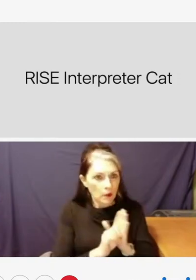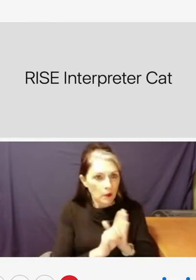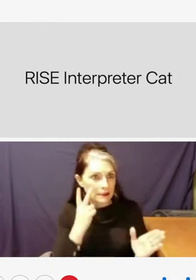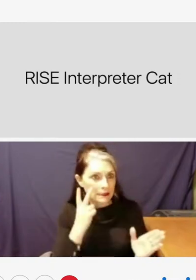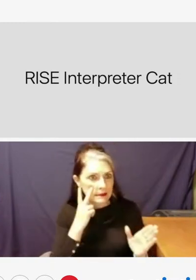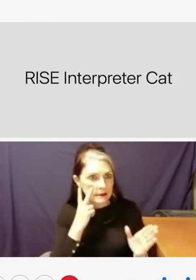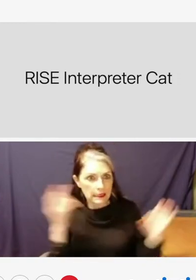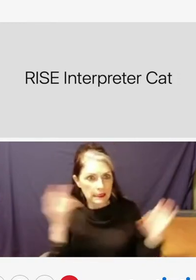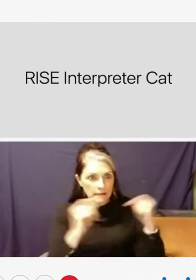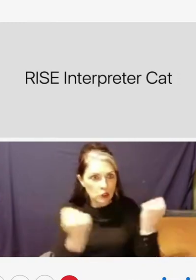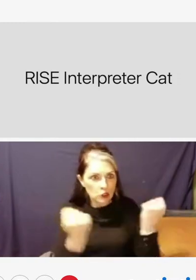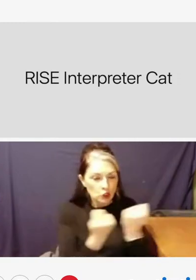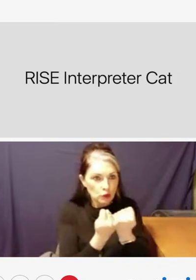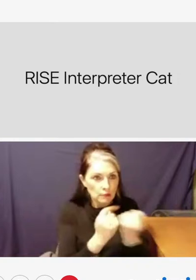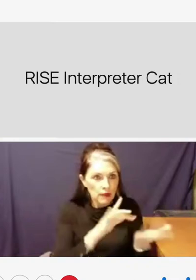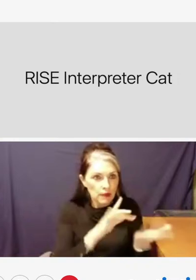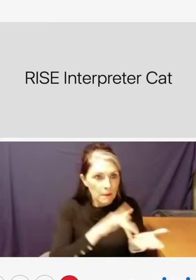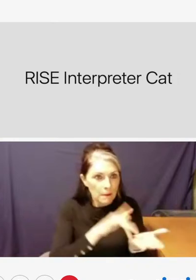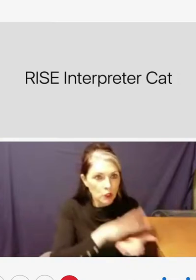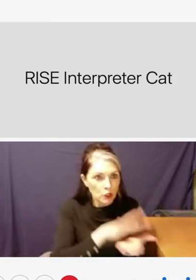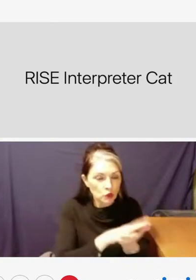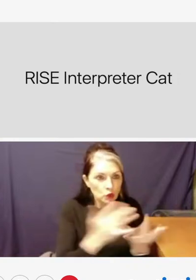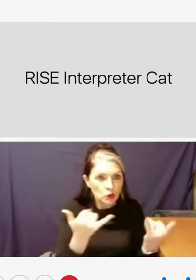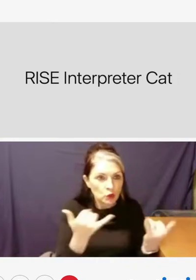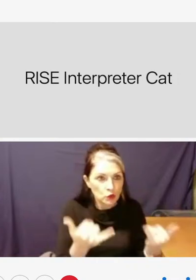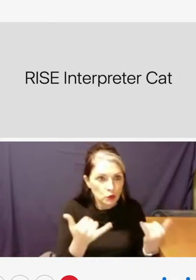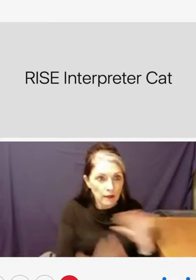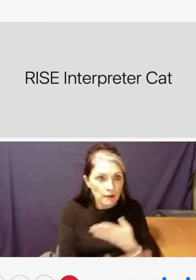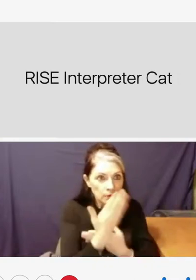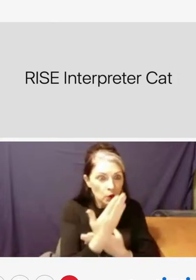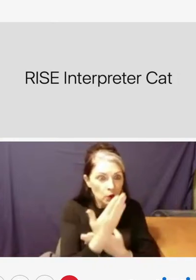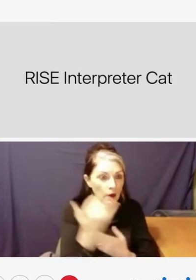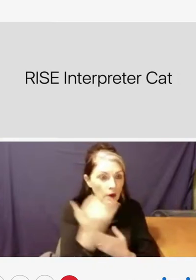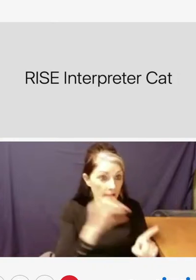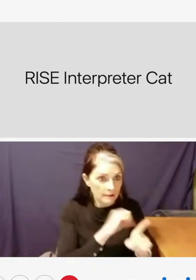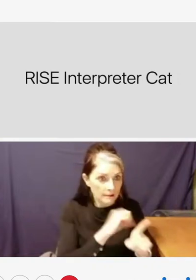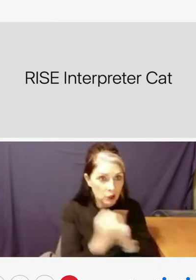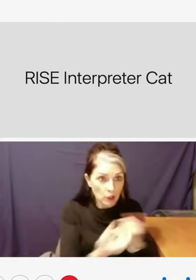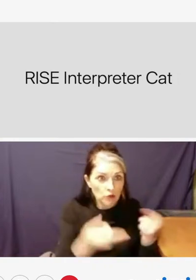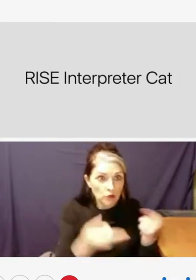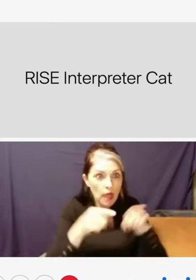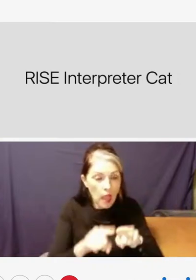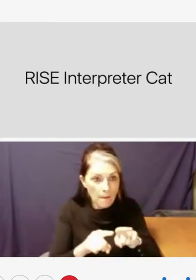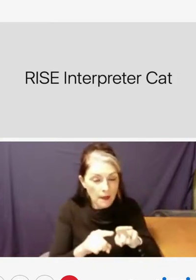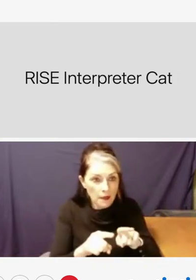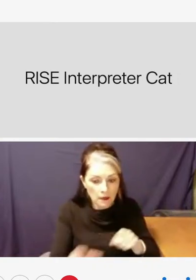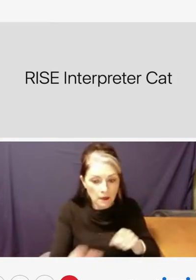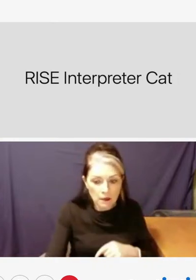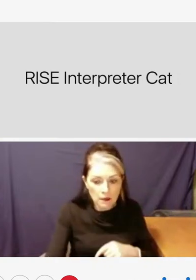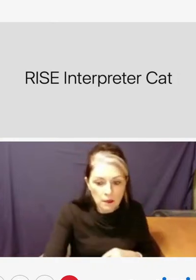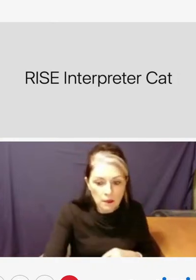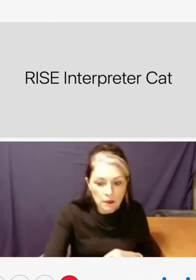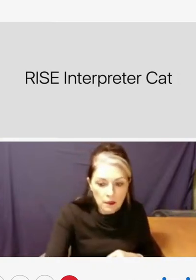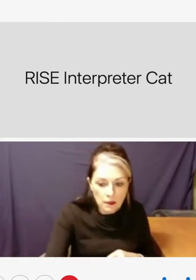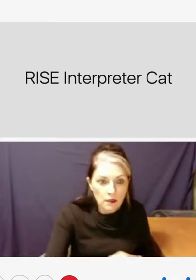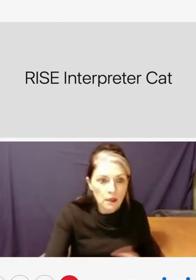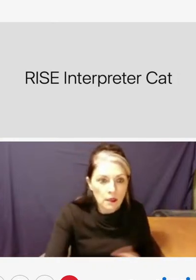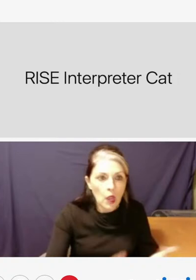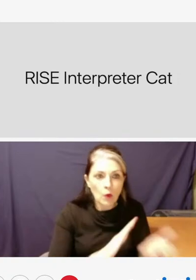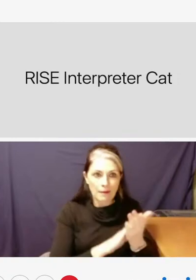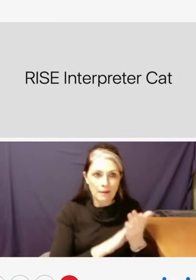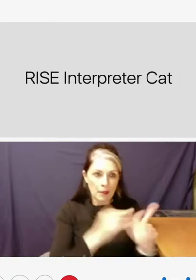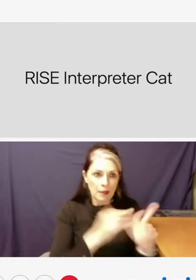middle school this morning uh during the situation that we had and I just want to commend you and your team for the